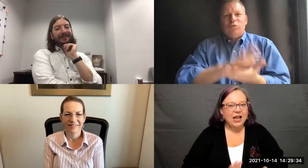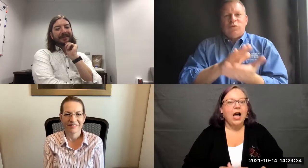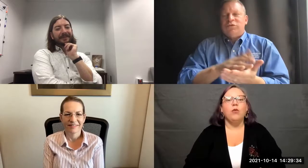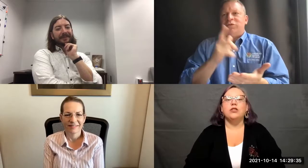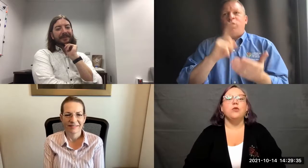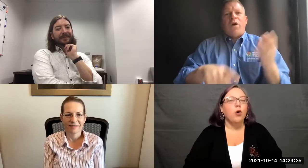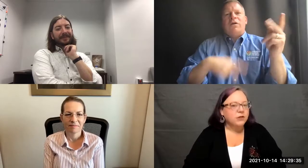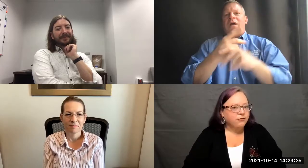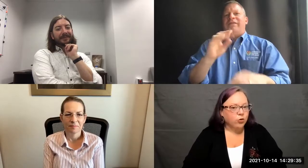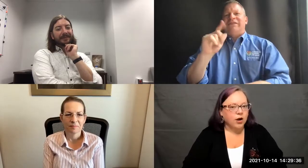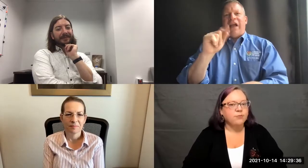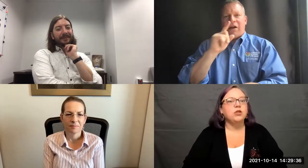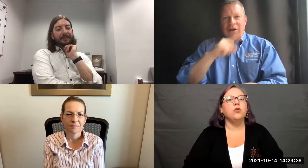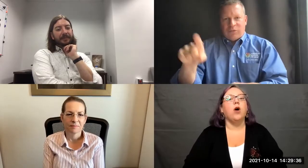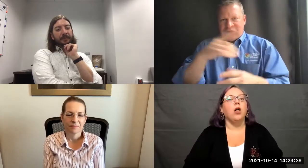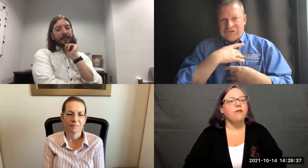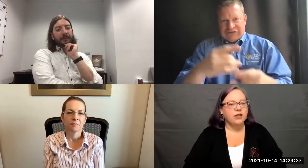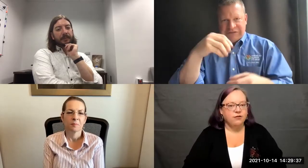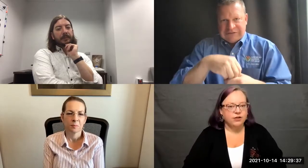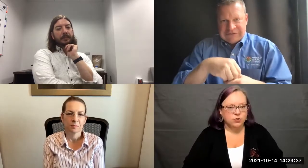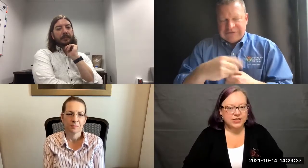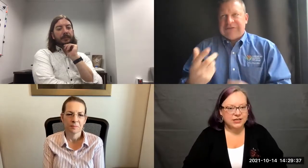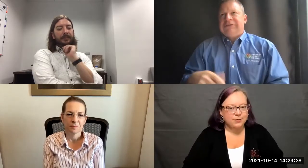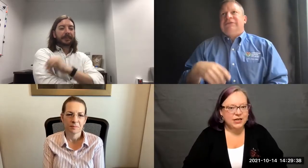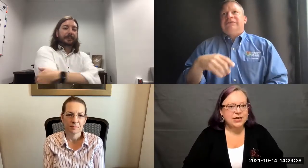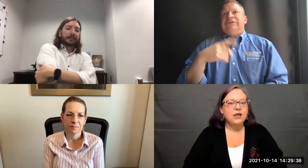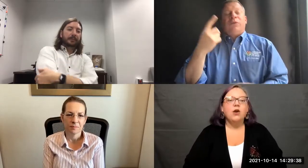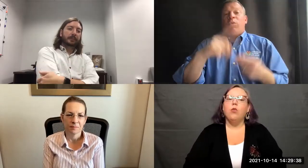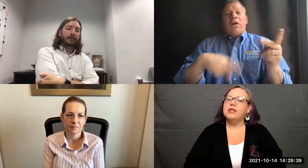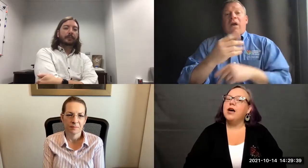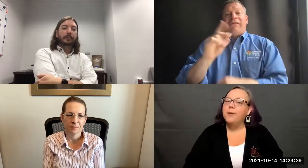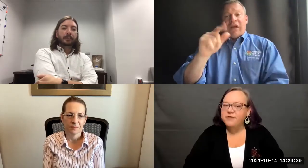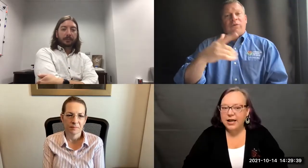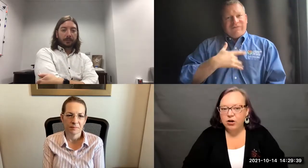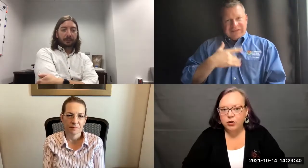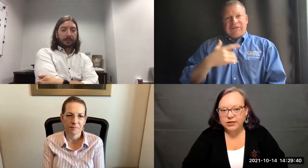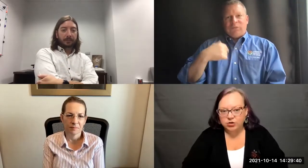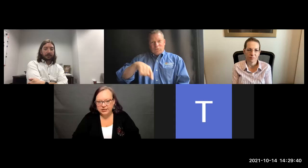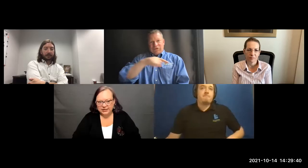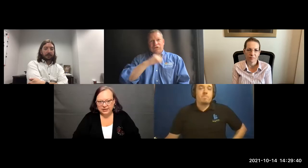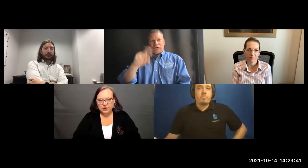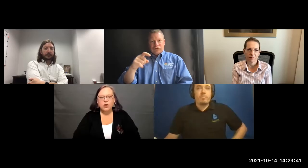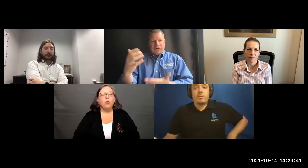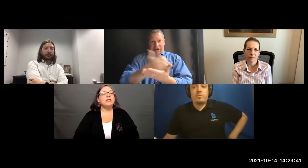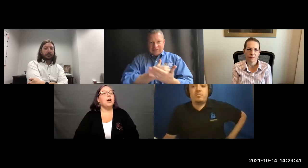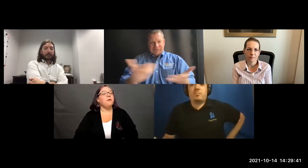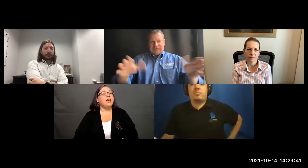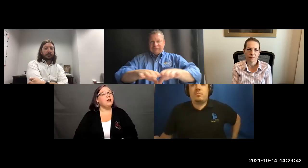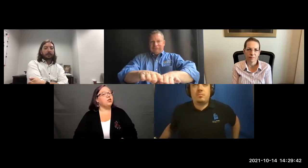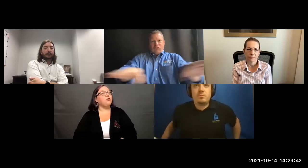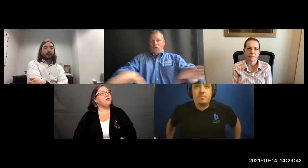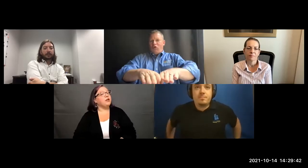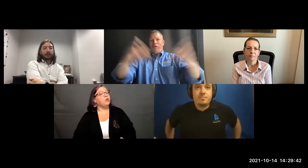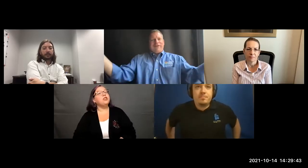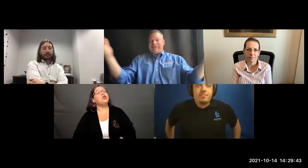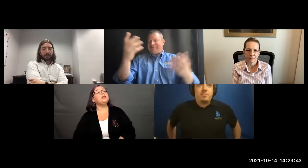of data. I want to open the floor up to all of the individuals in this meeting. What type of data are you interested in? What type of data